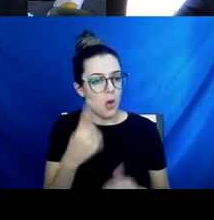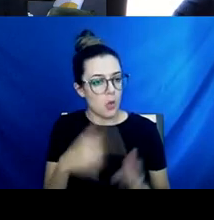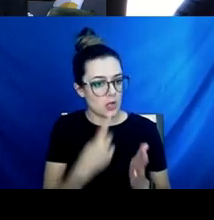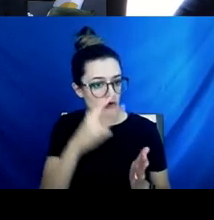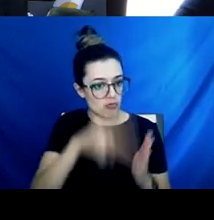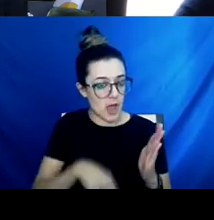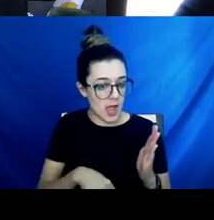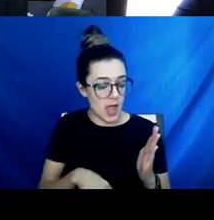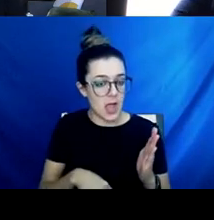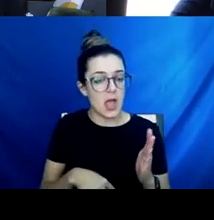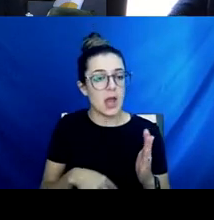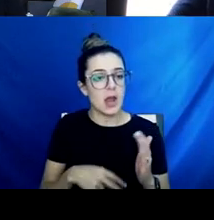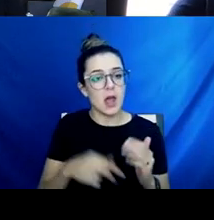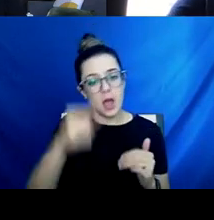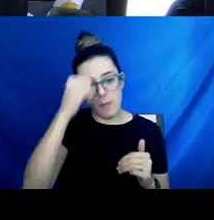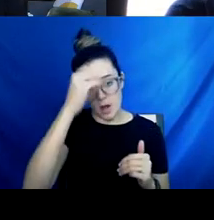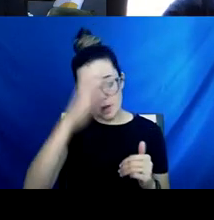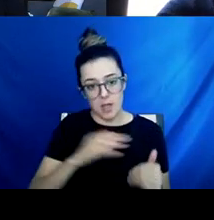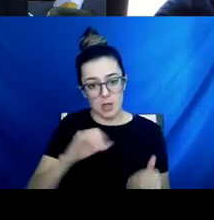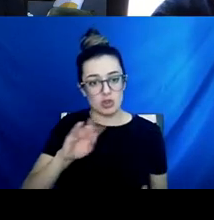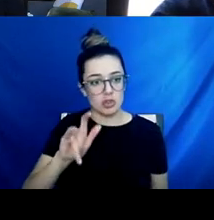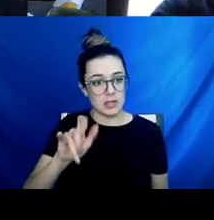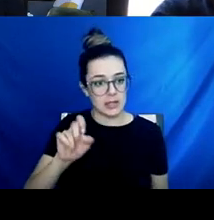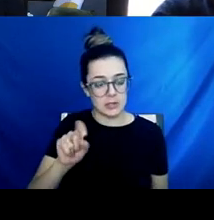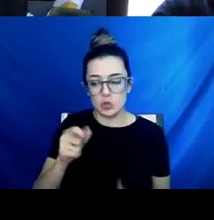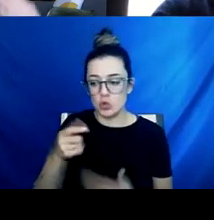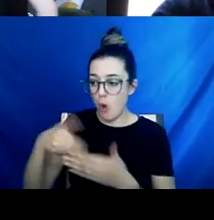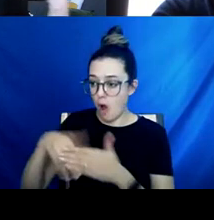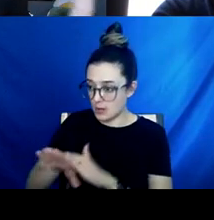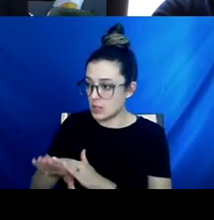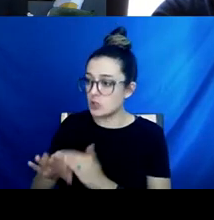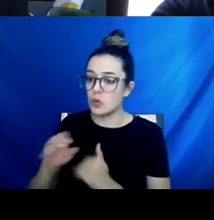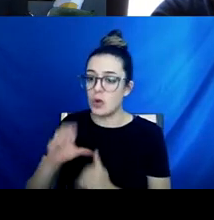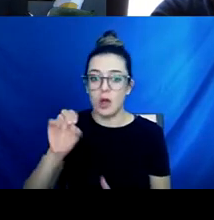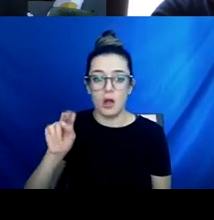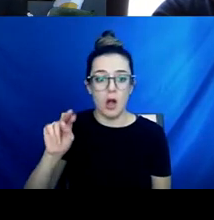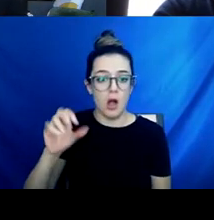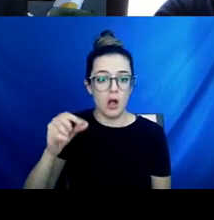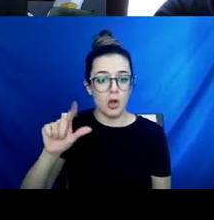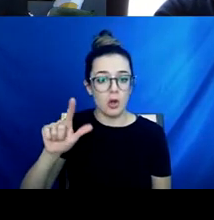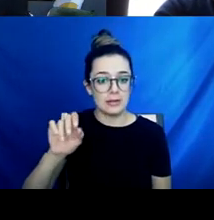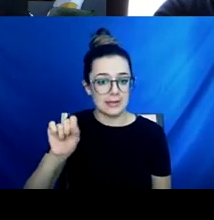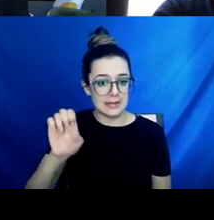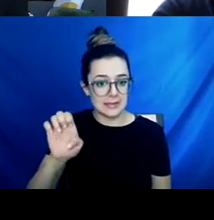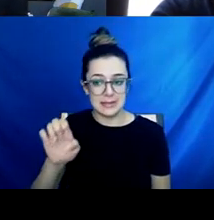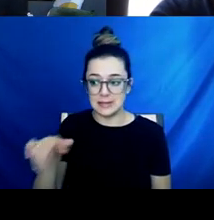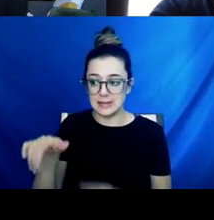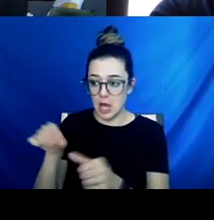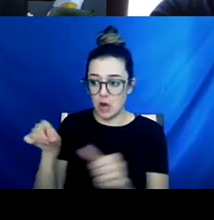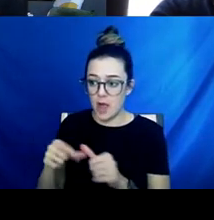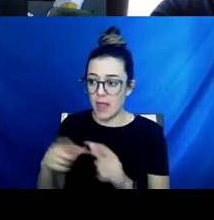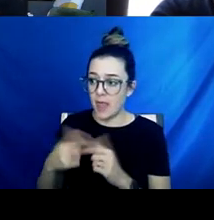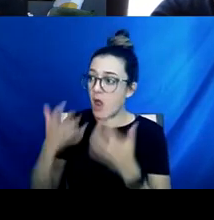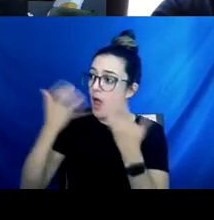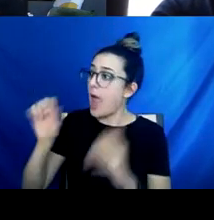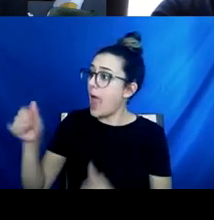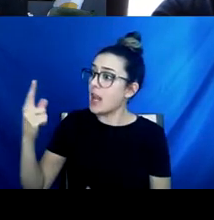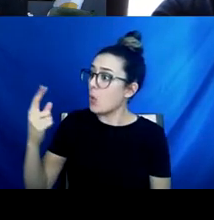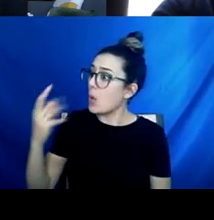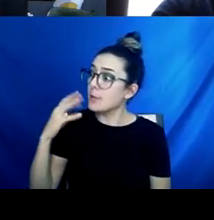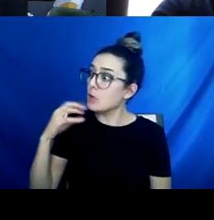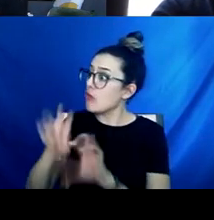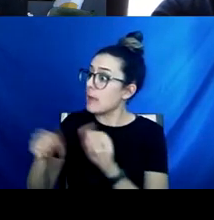did get a few responses to the question you'd asked to consider. I don't know, Lauren, if you're able to open the Q&A. I can read